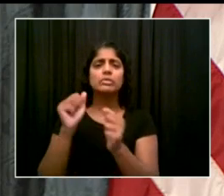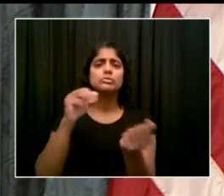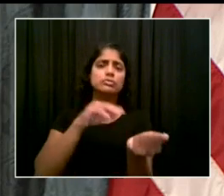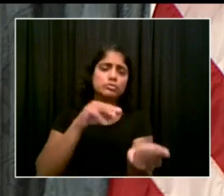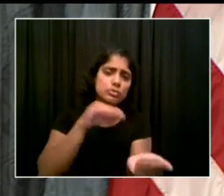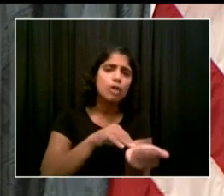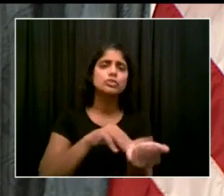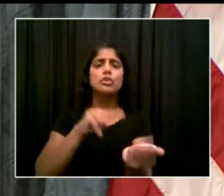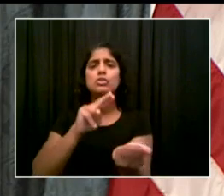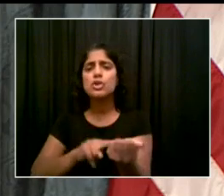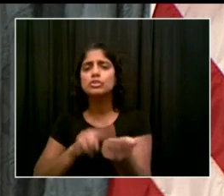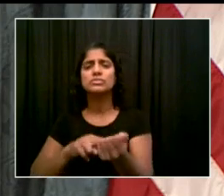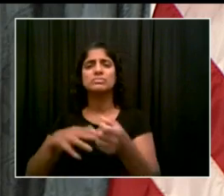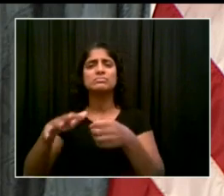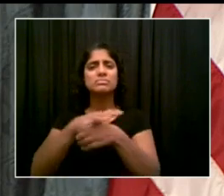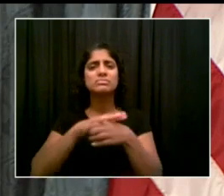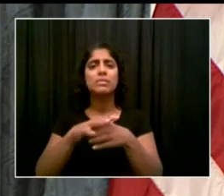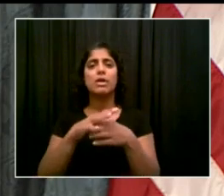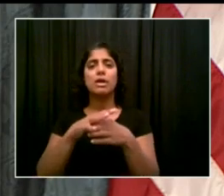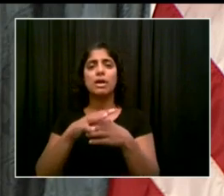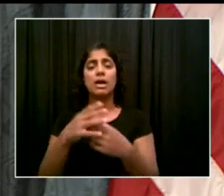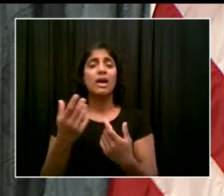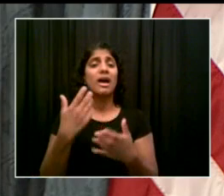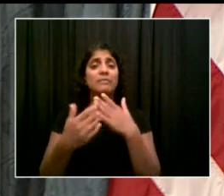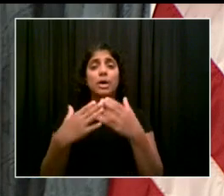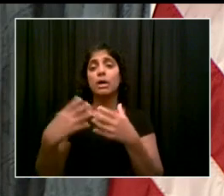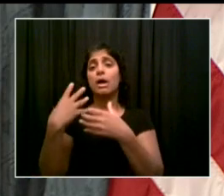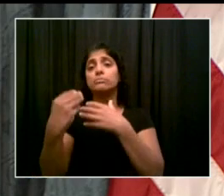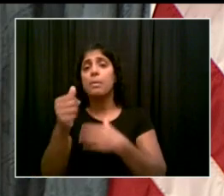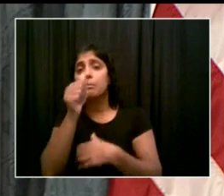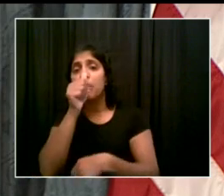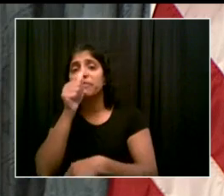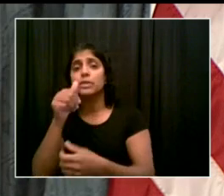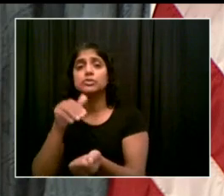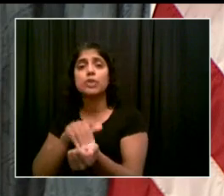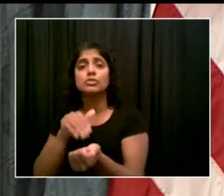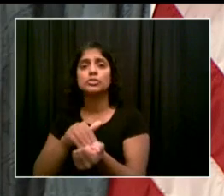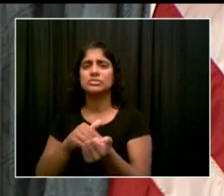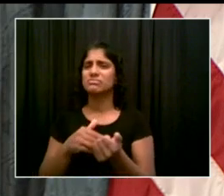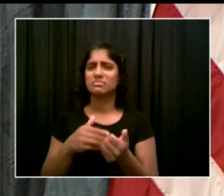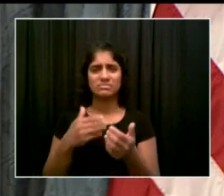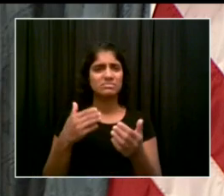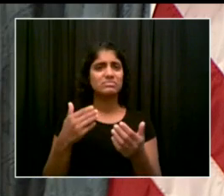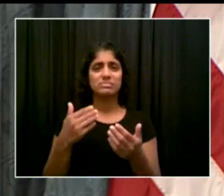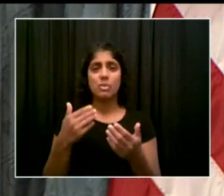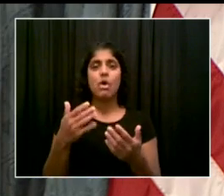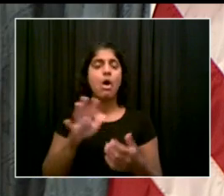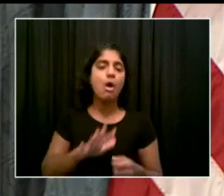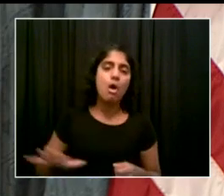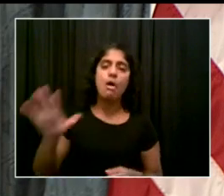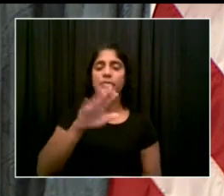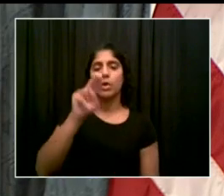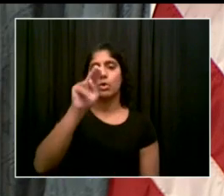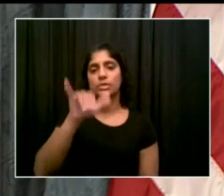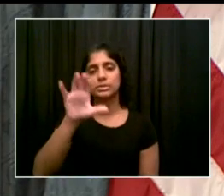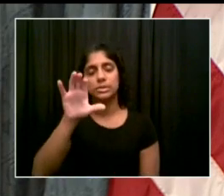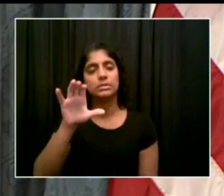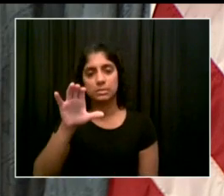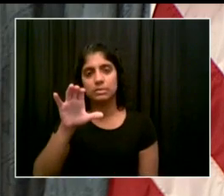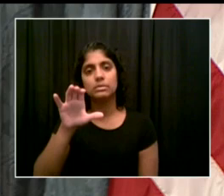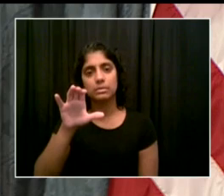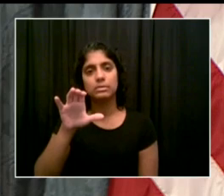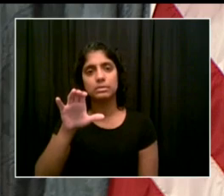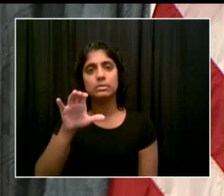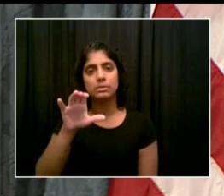independent pharmacies where people turn to for their routine health care. This is where the relationships have been